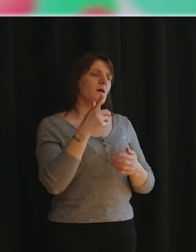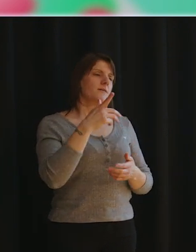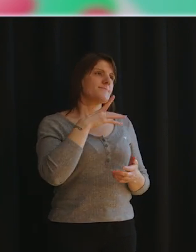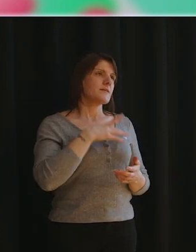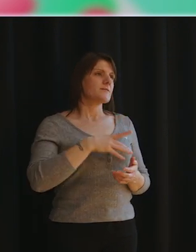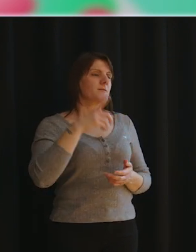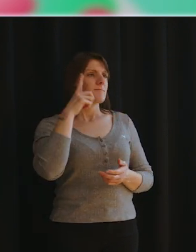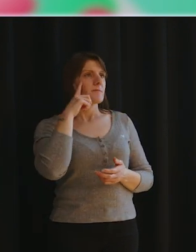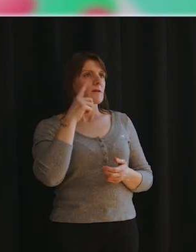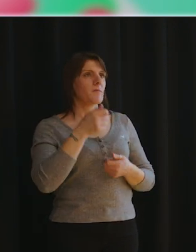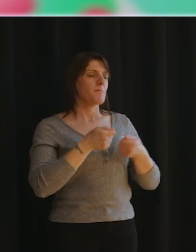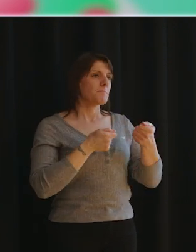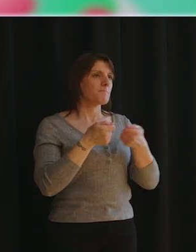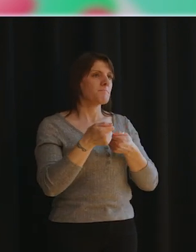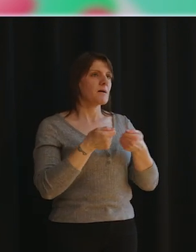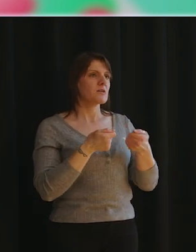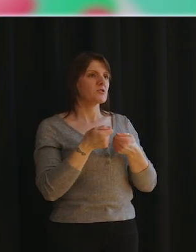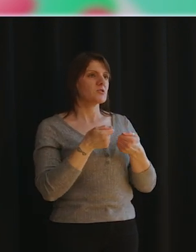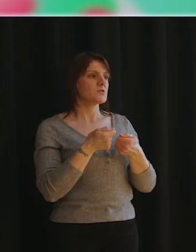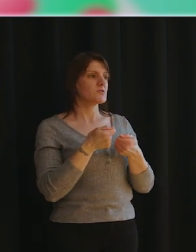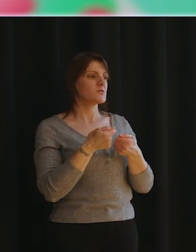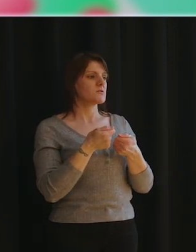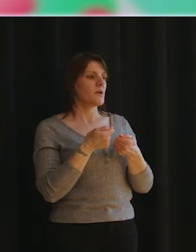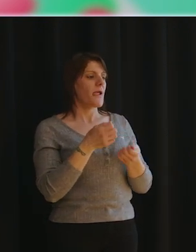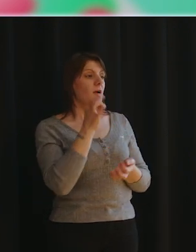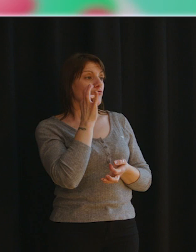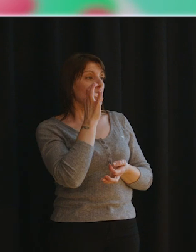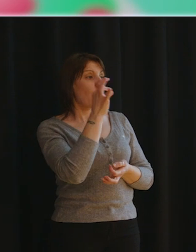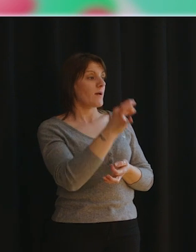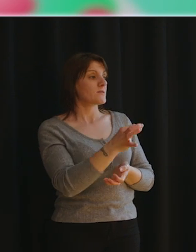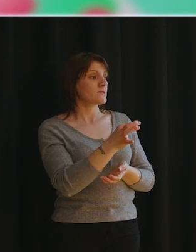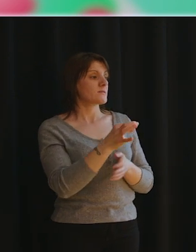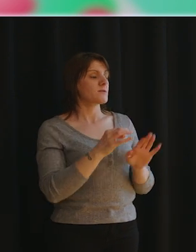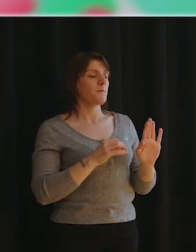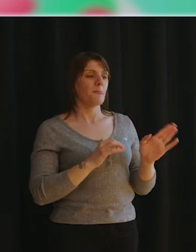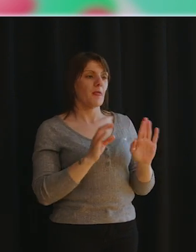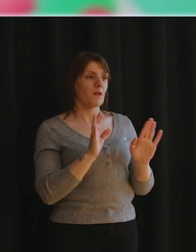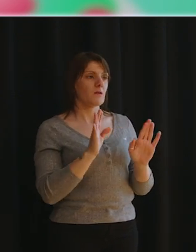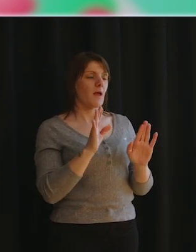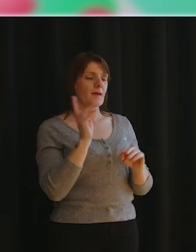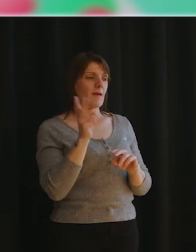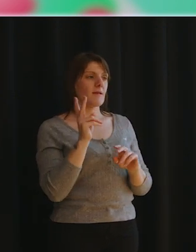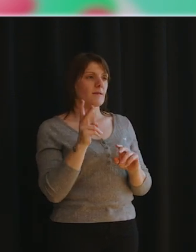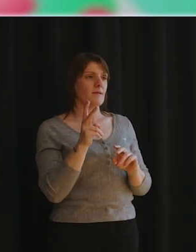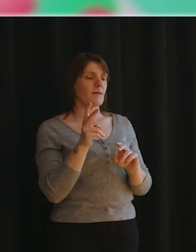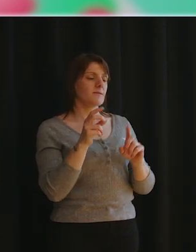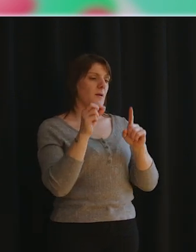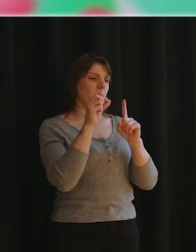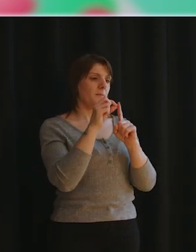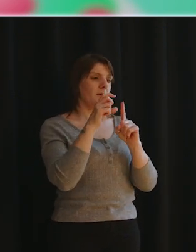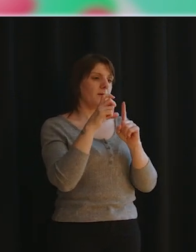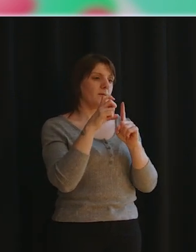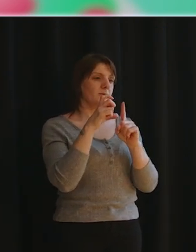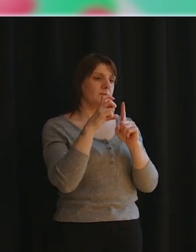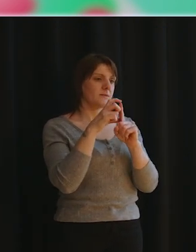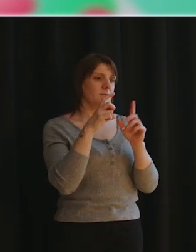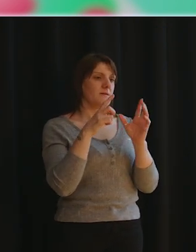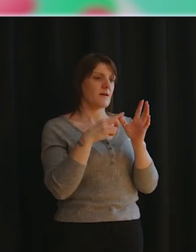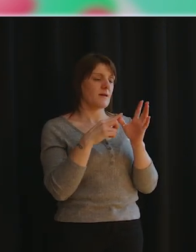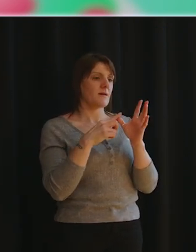really need to manage requests. Again, this is not just similar to PDA, it's similar to ASD strategies.